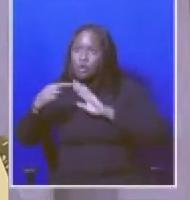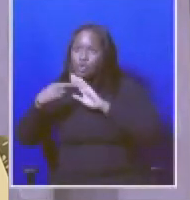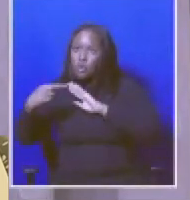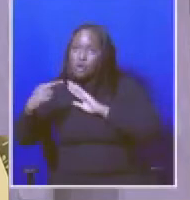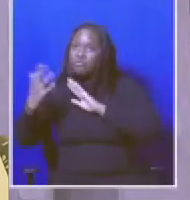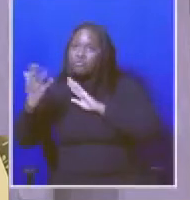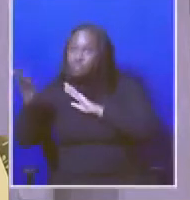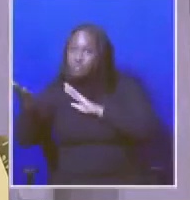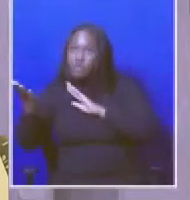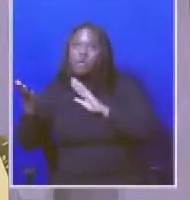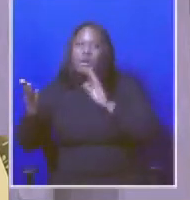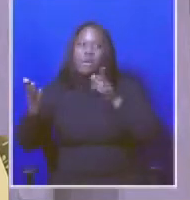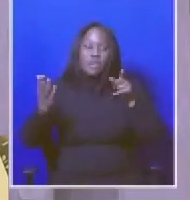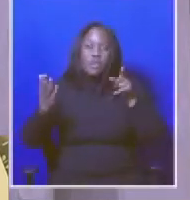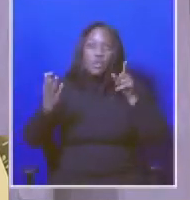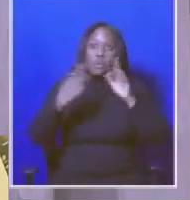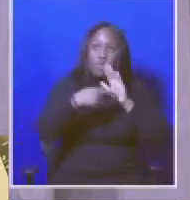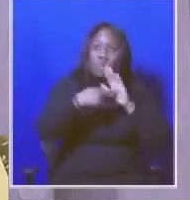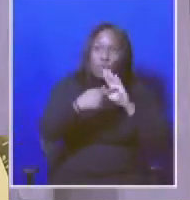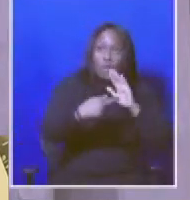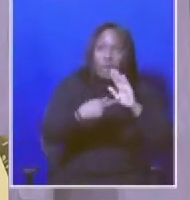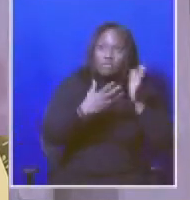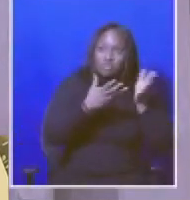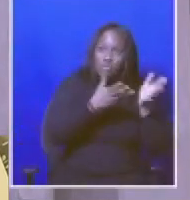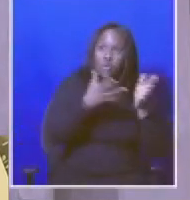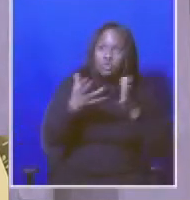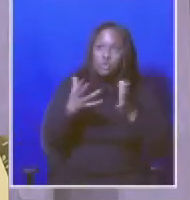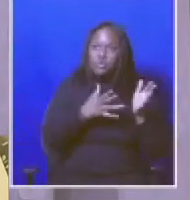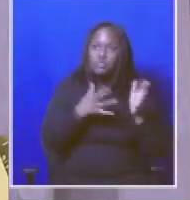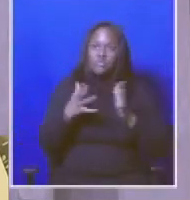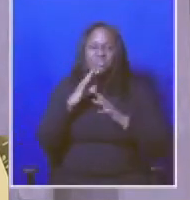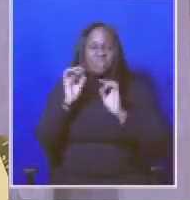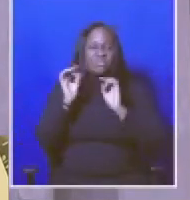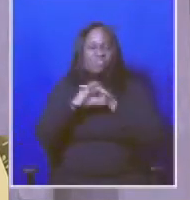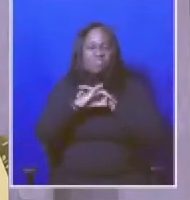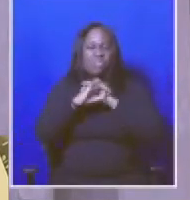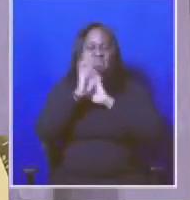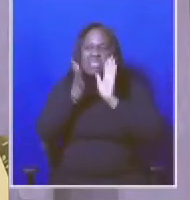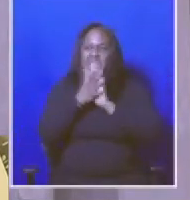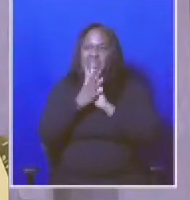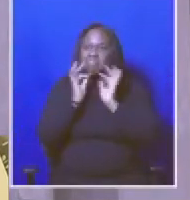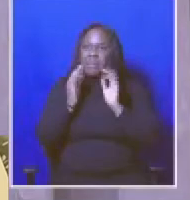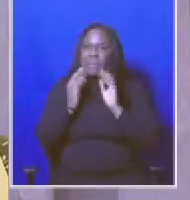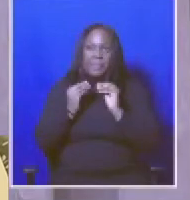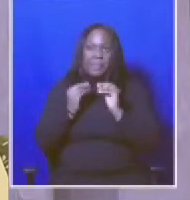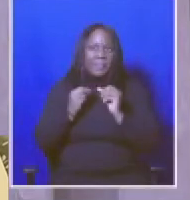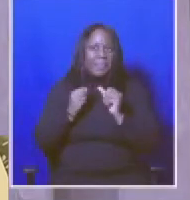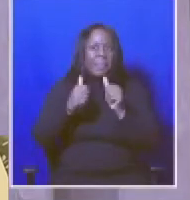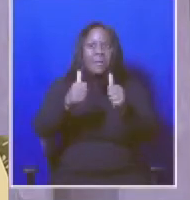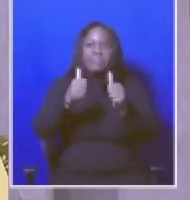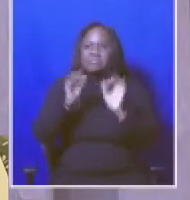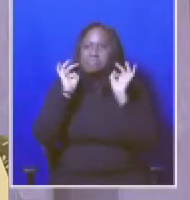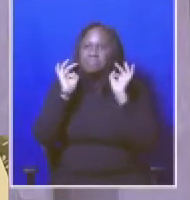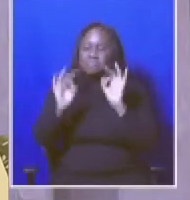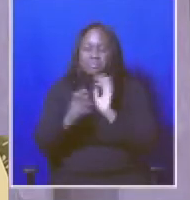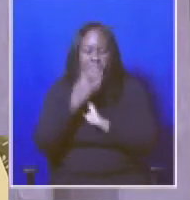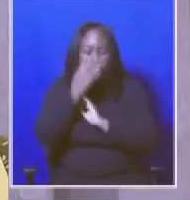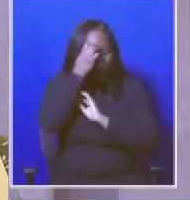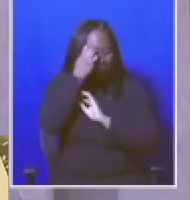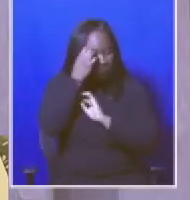there. And once we all understand our roles, you'll never have a problem. Now, let me go back